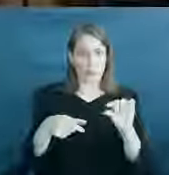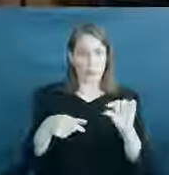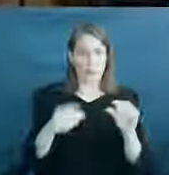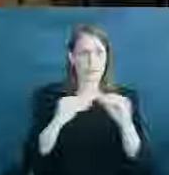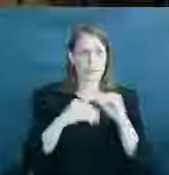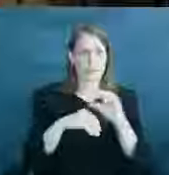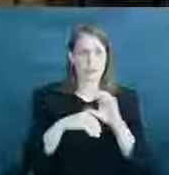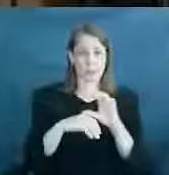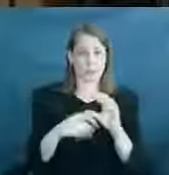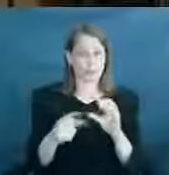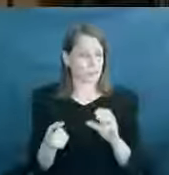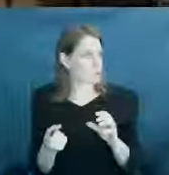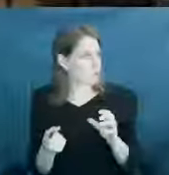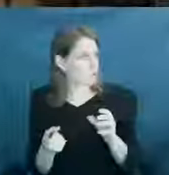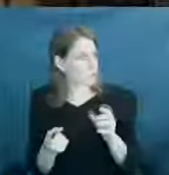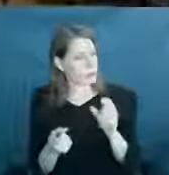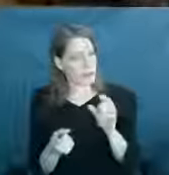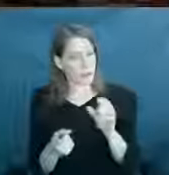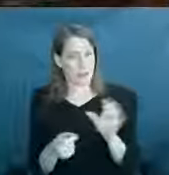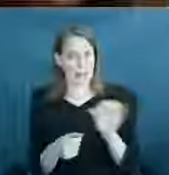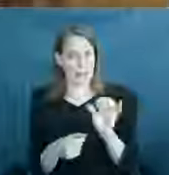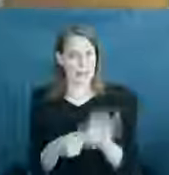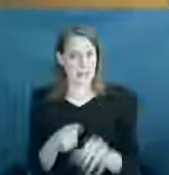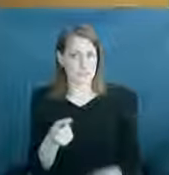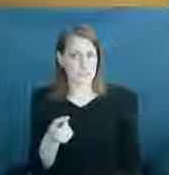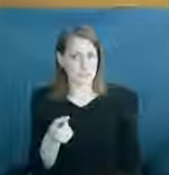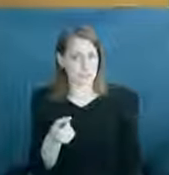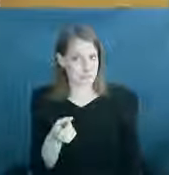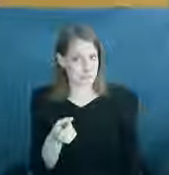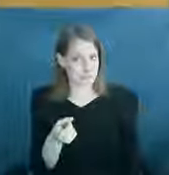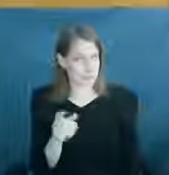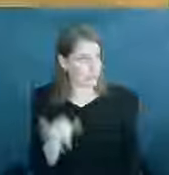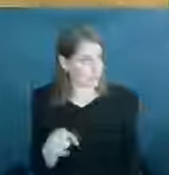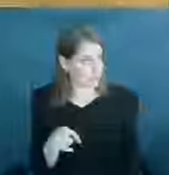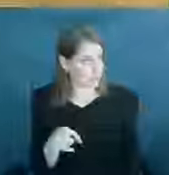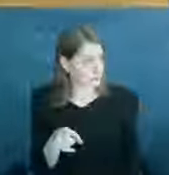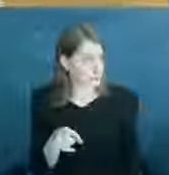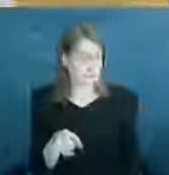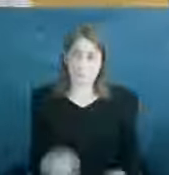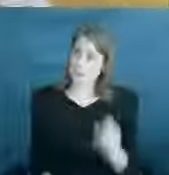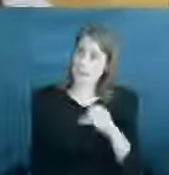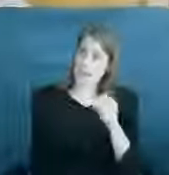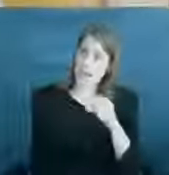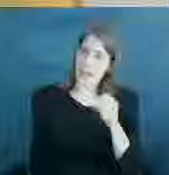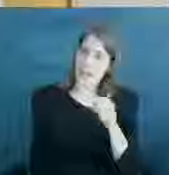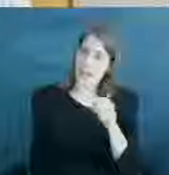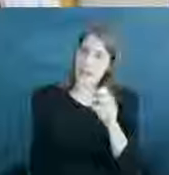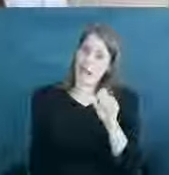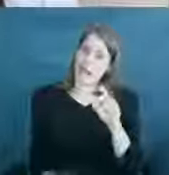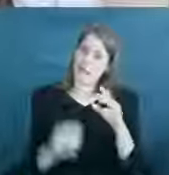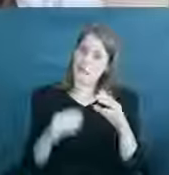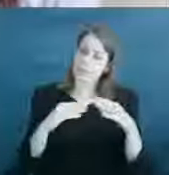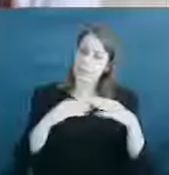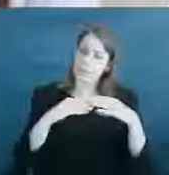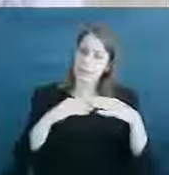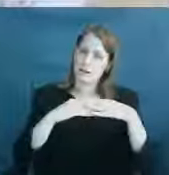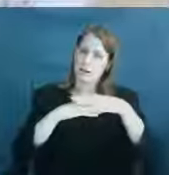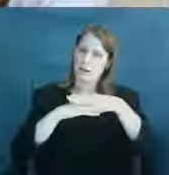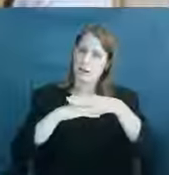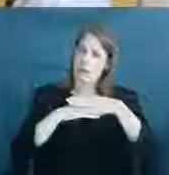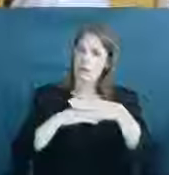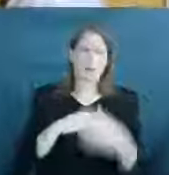chocolate, then on top was like the same bit of chocolate, but on top of it. So could it be something like this? Now, this isn't chocolate, don't try and eat